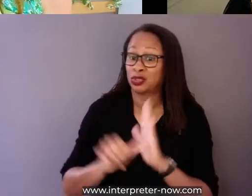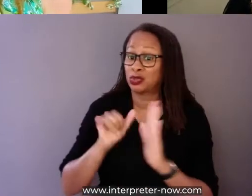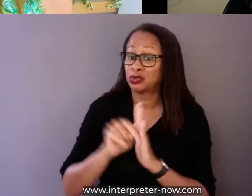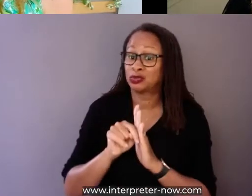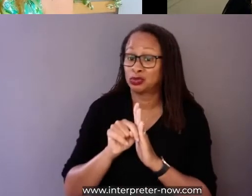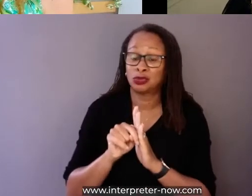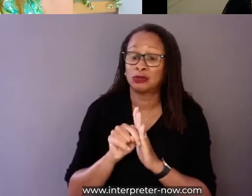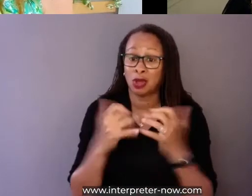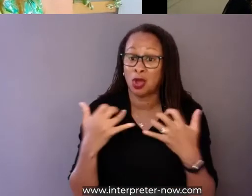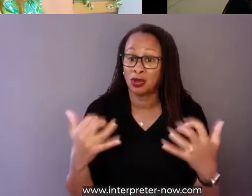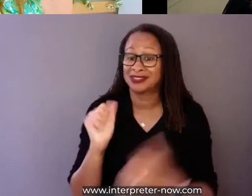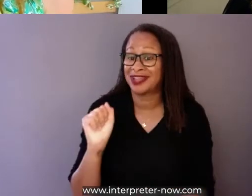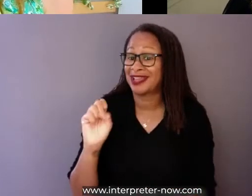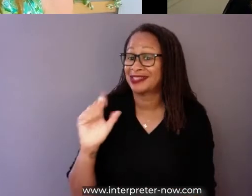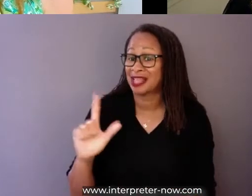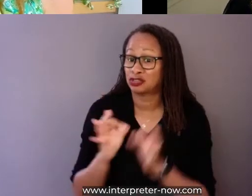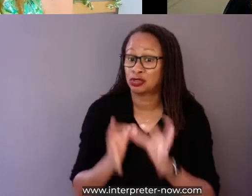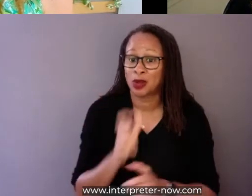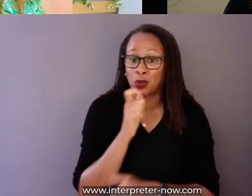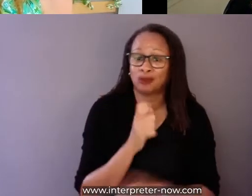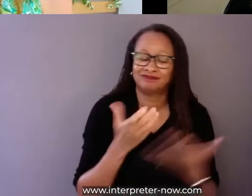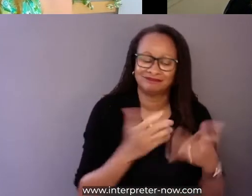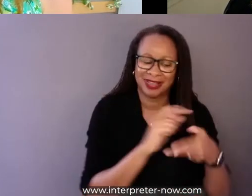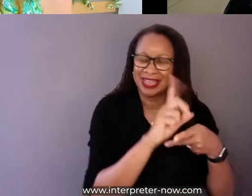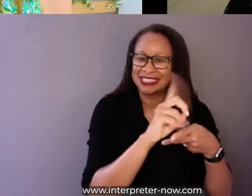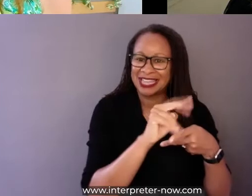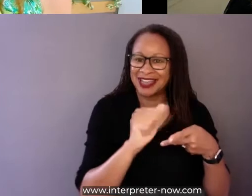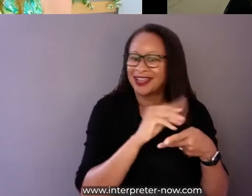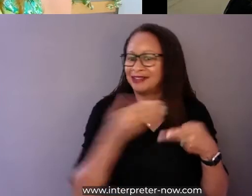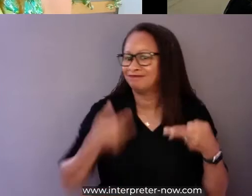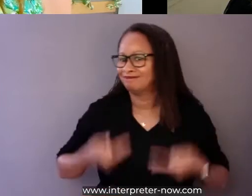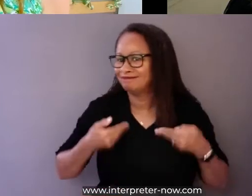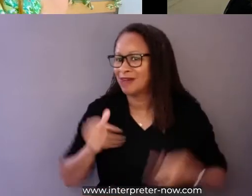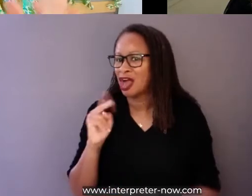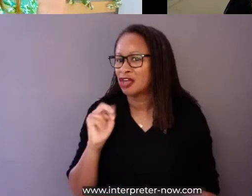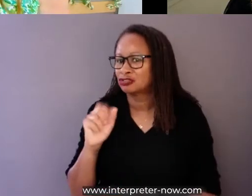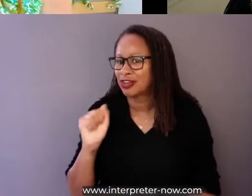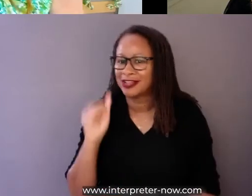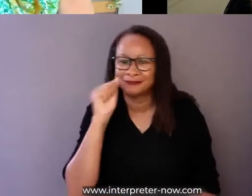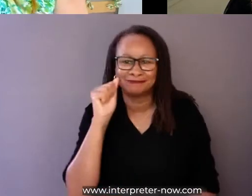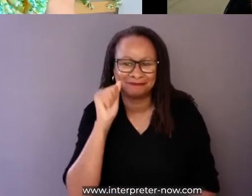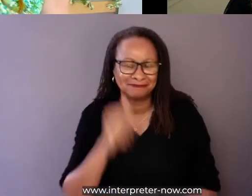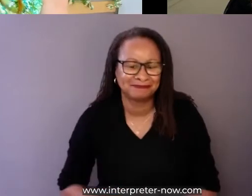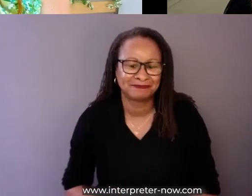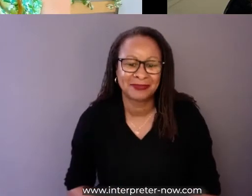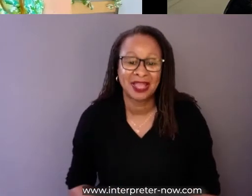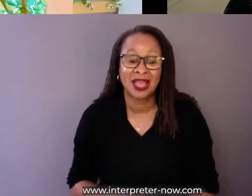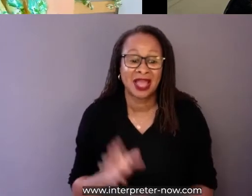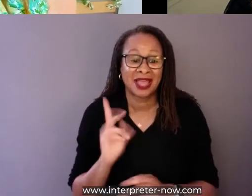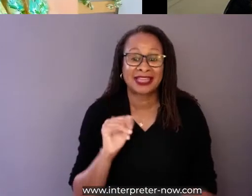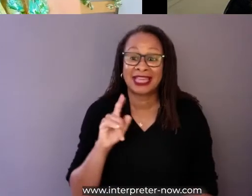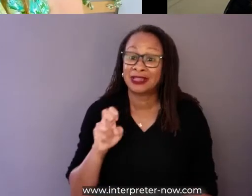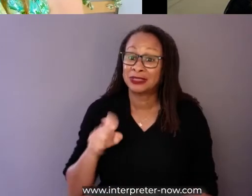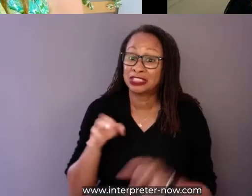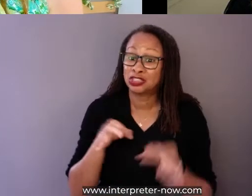our ASL interpreters today are Dana and Andrea. And then Katelin, let's describe ourselves for anybody